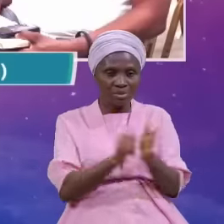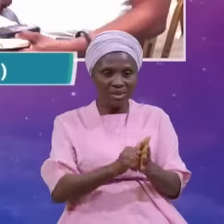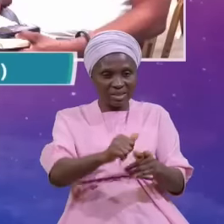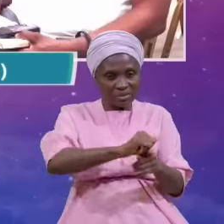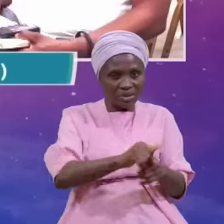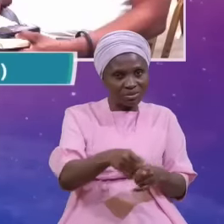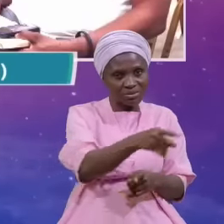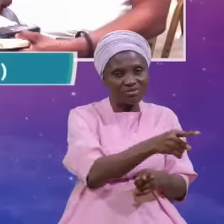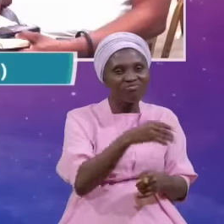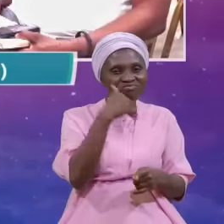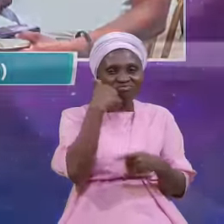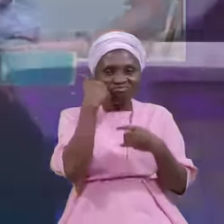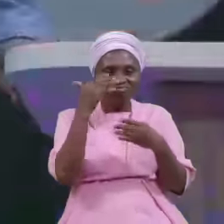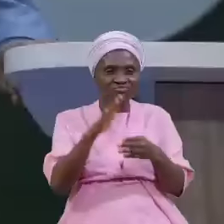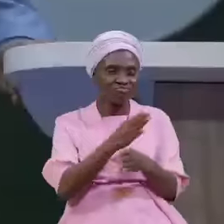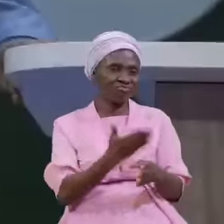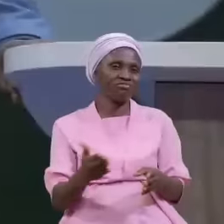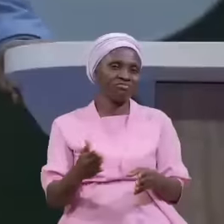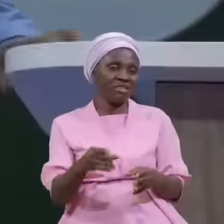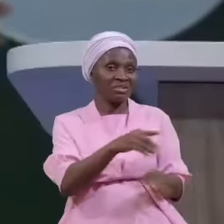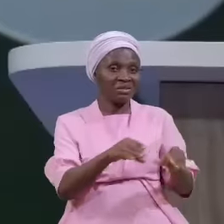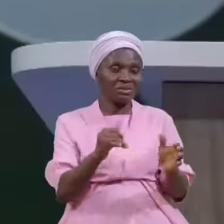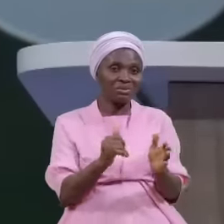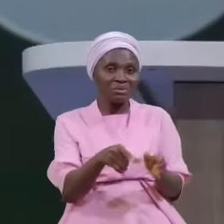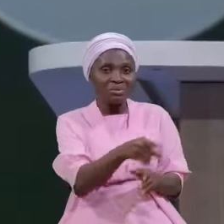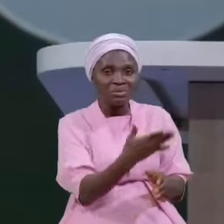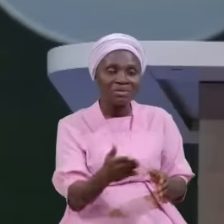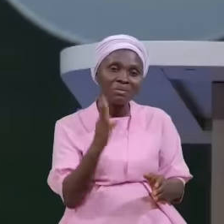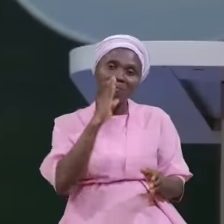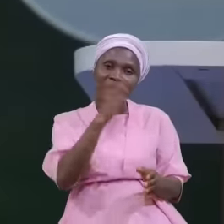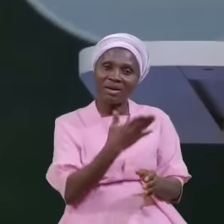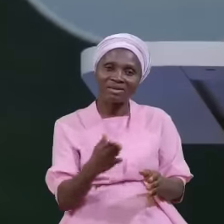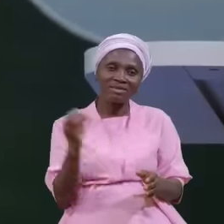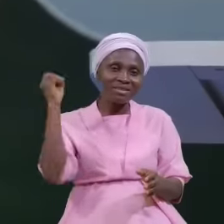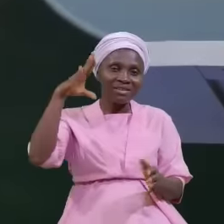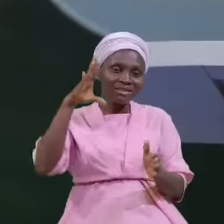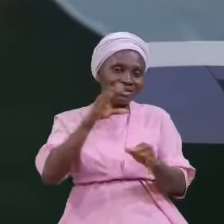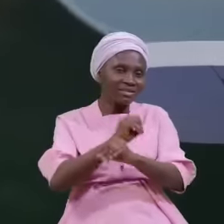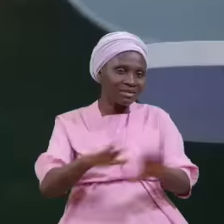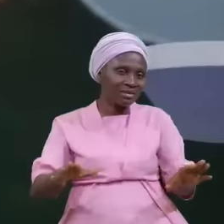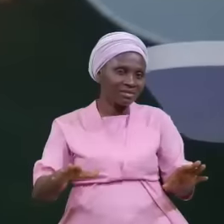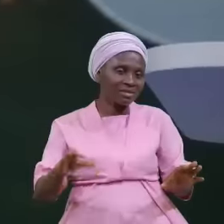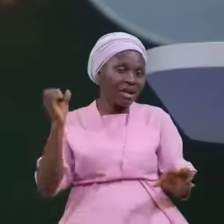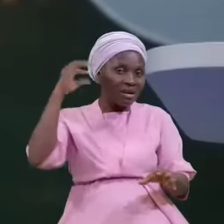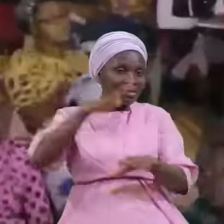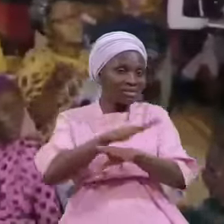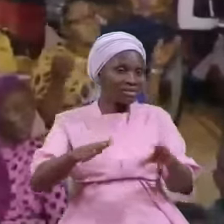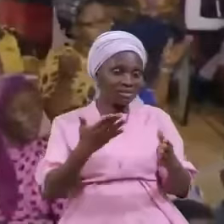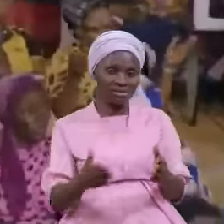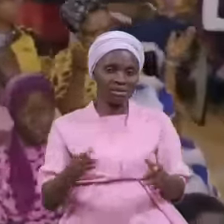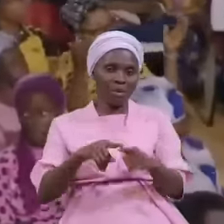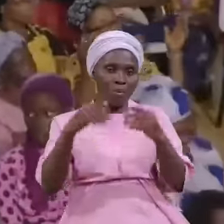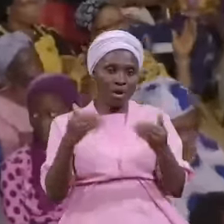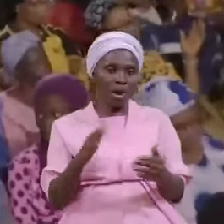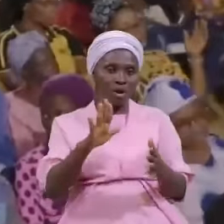do those graceless things. No, because now life has changed. Your life will change. And